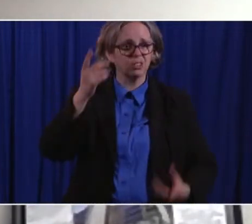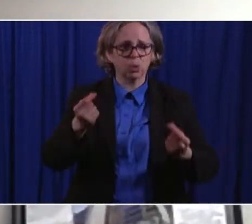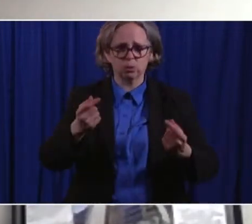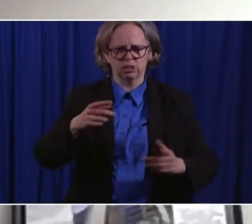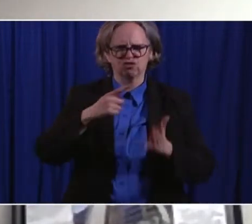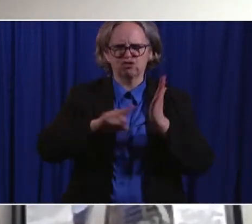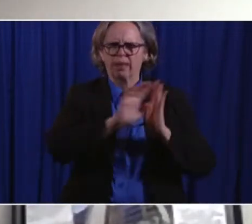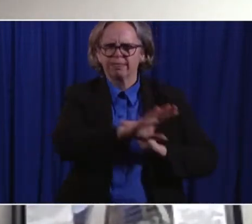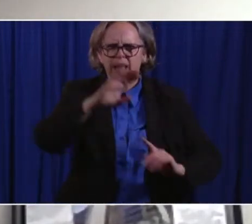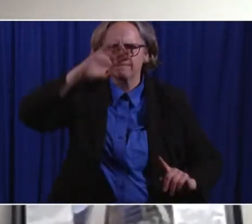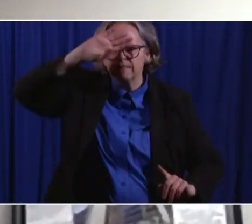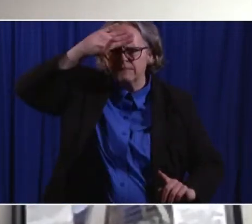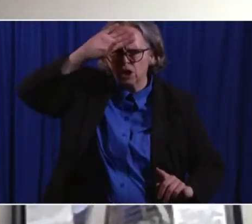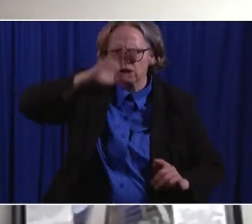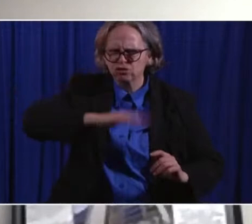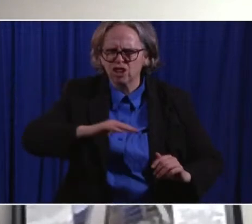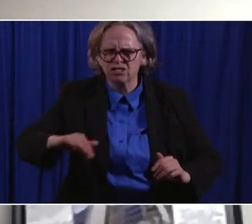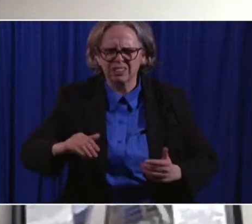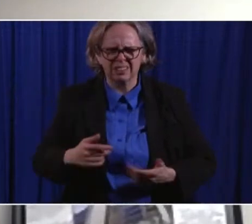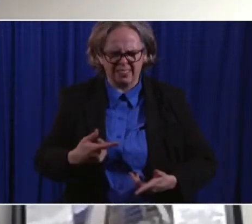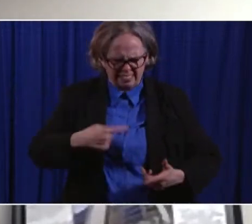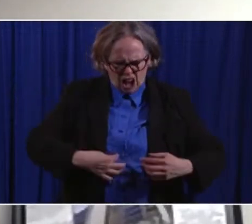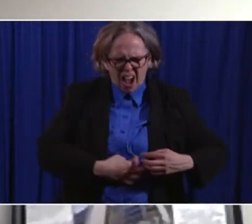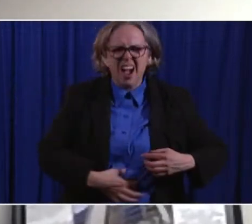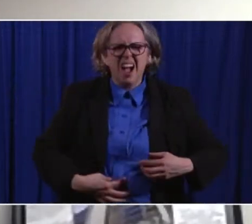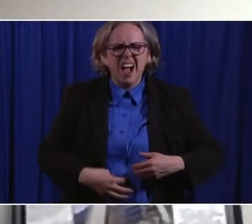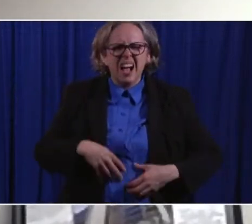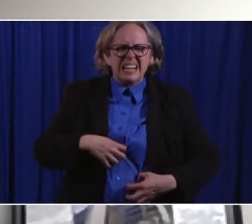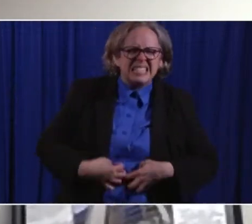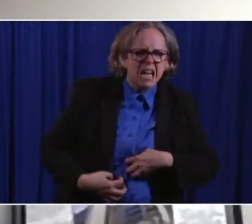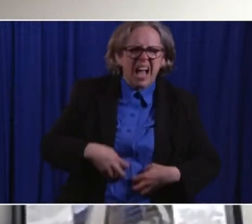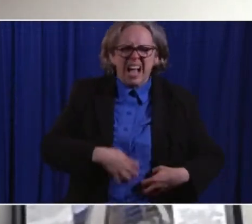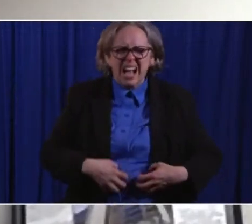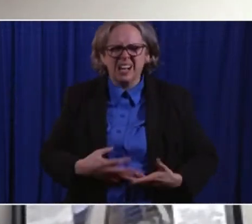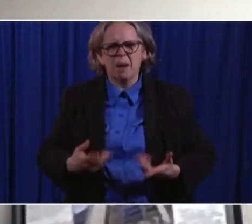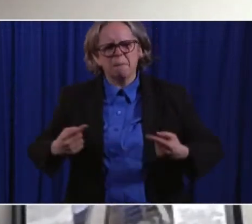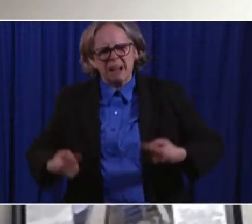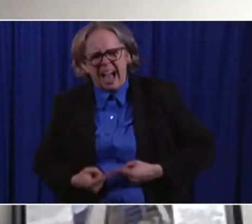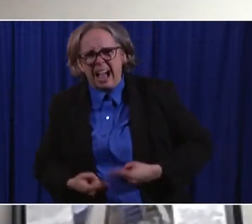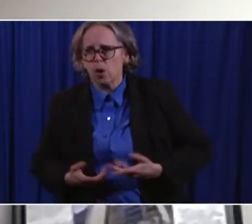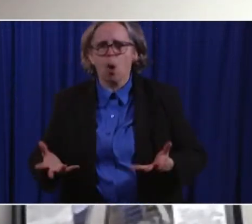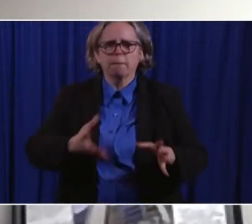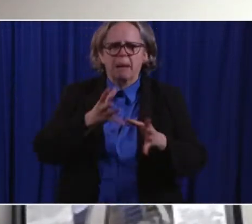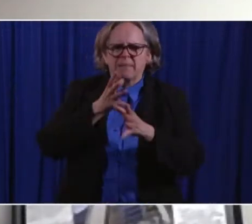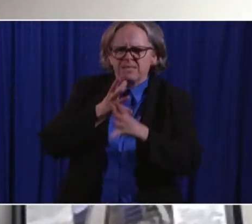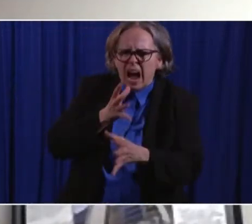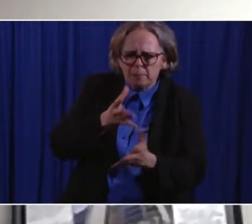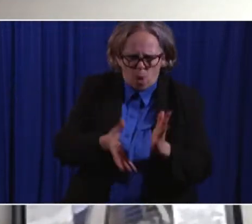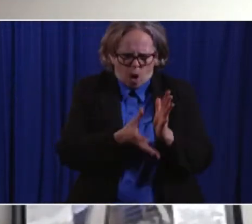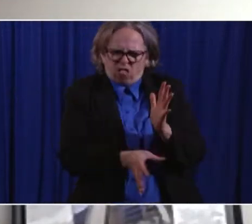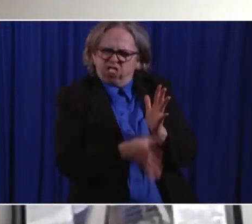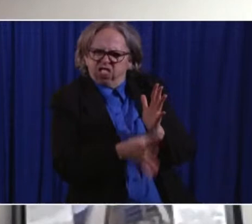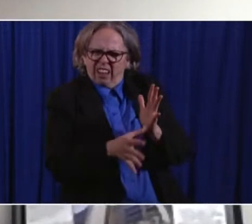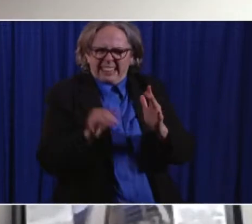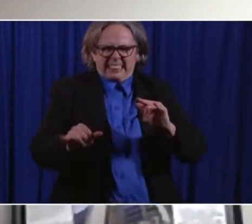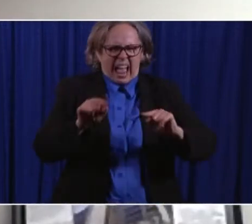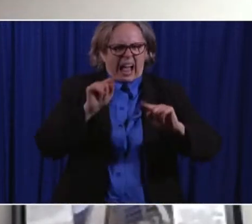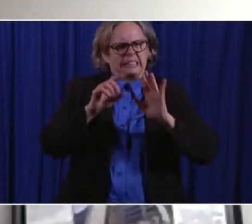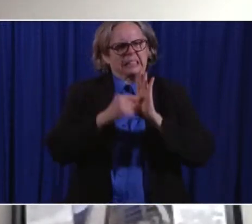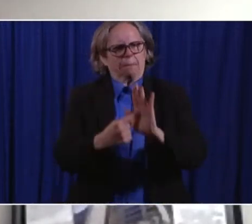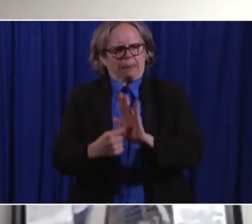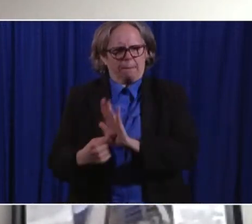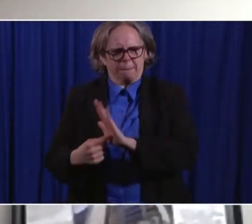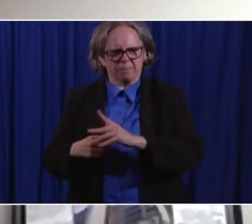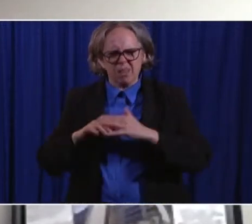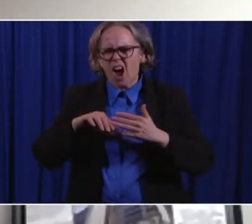well as some kind of GI symptom. We see abdominal pain, vomiting, diarrhea that can be associated with it. Other symptoms kids